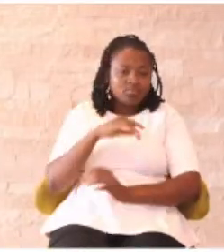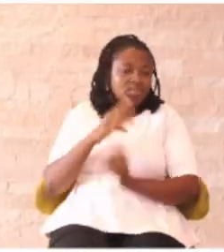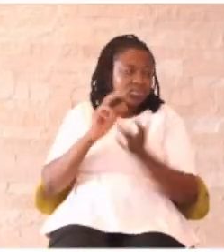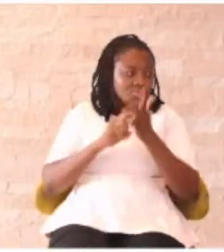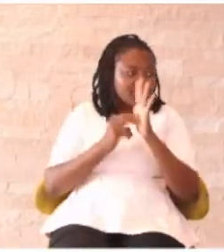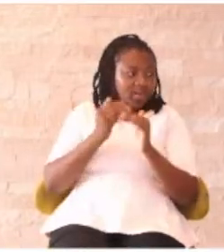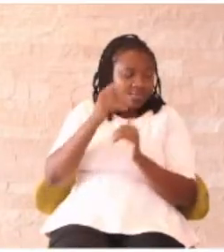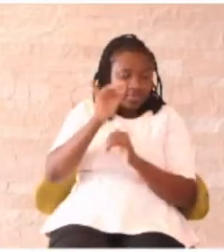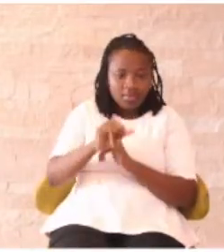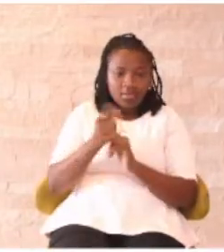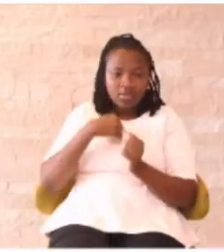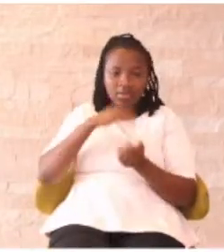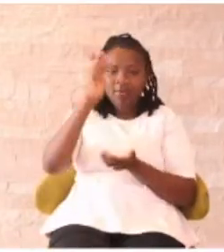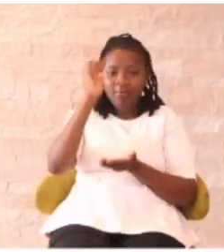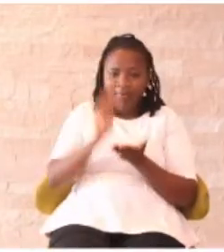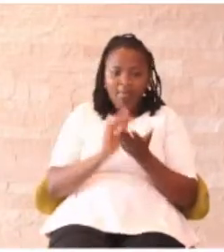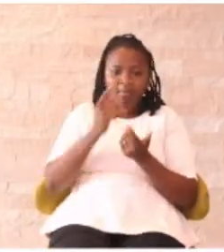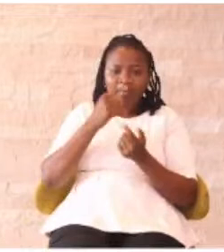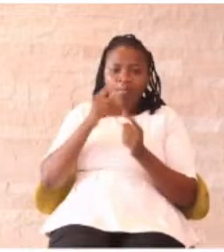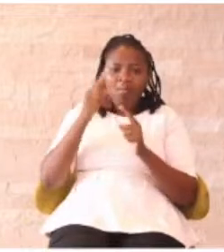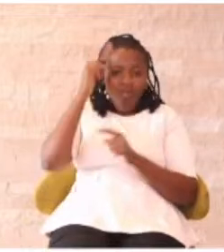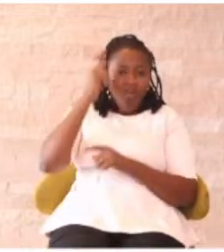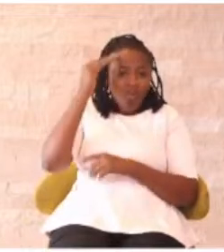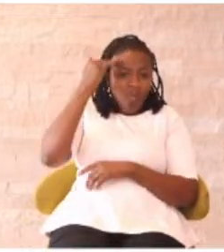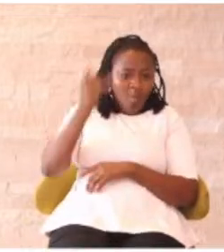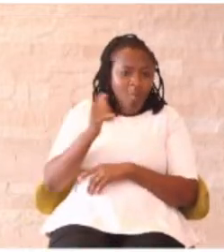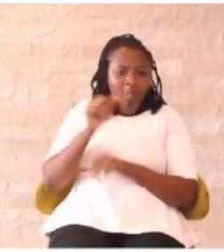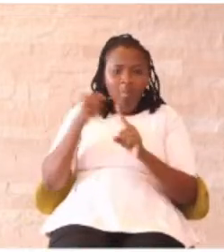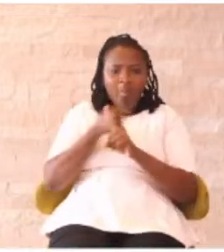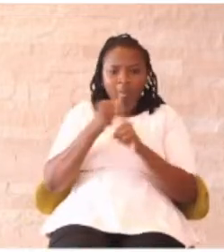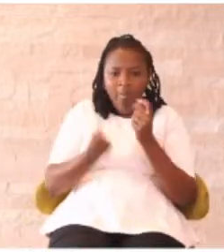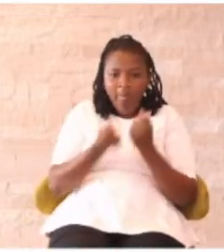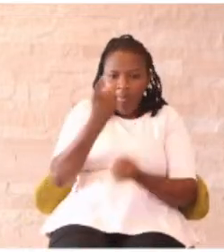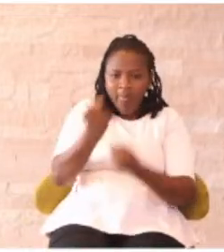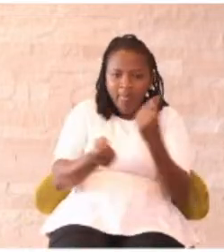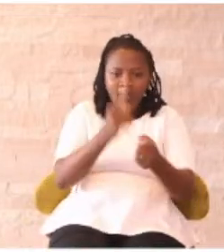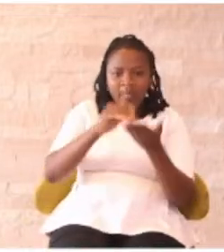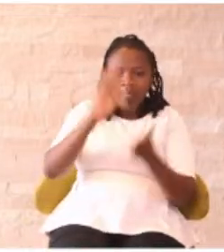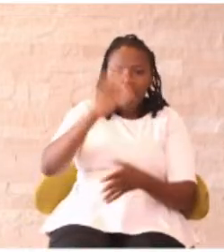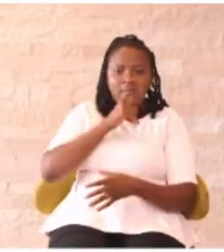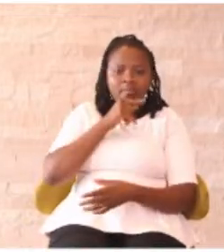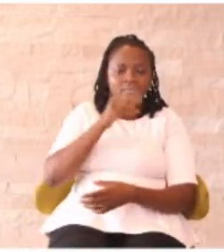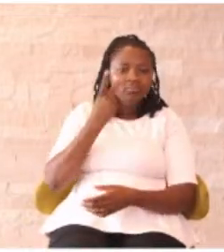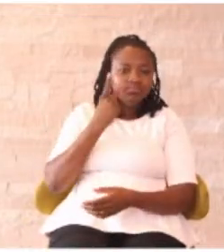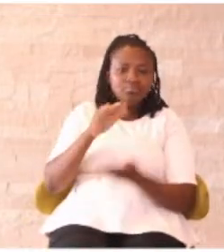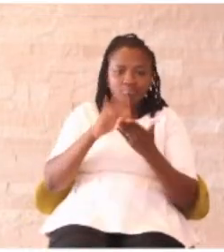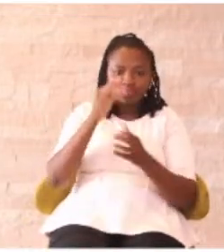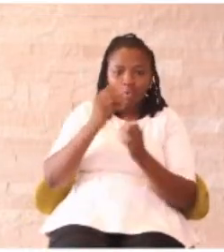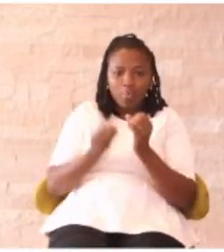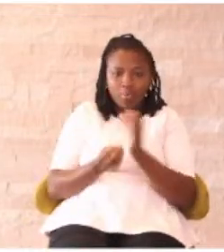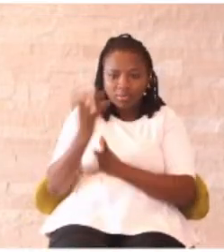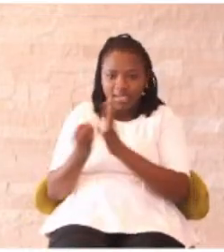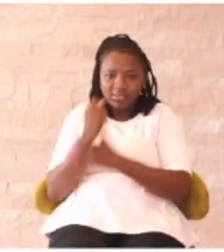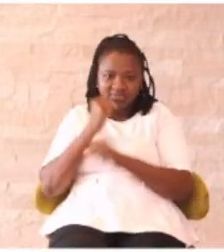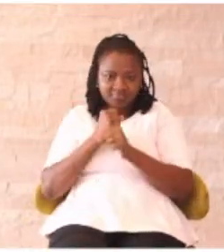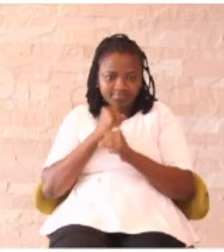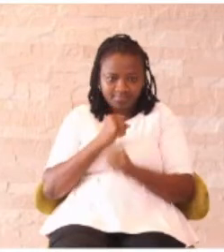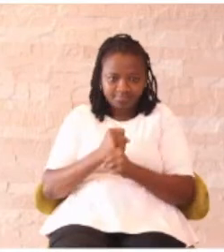the triggers. More men are seen in more productive work, unlike before.